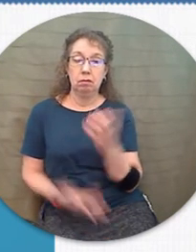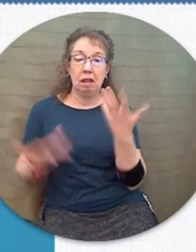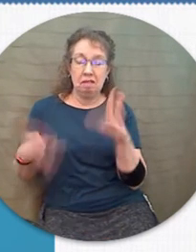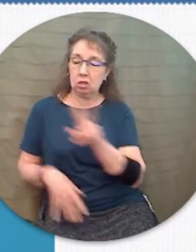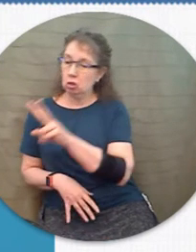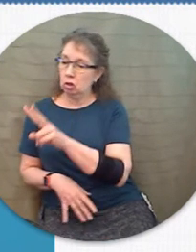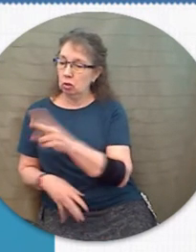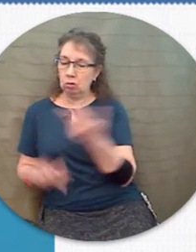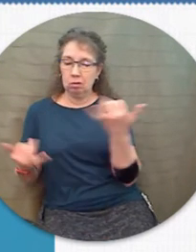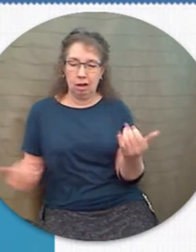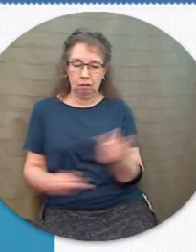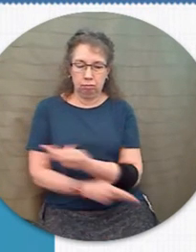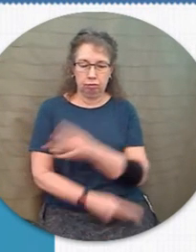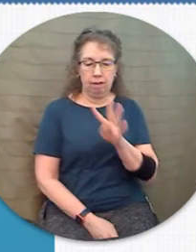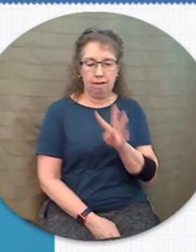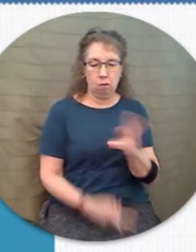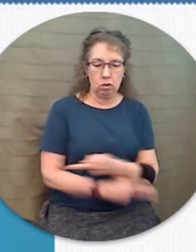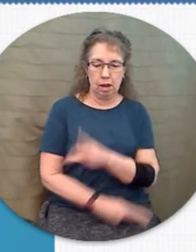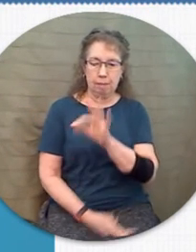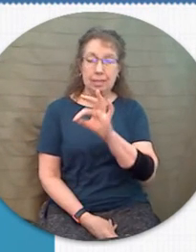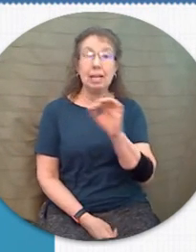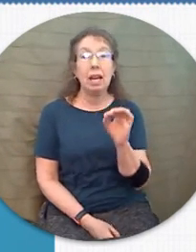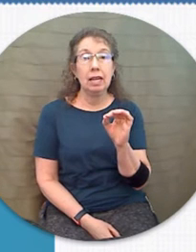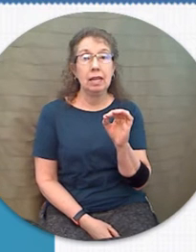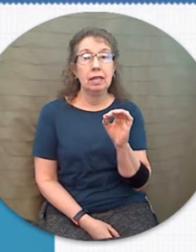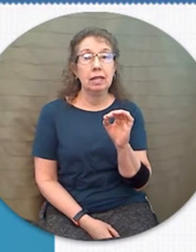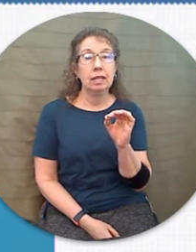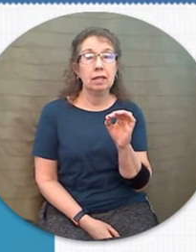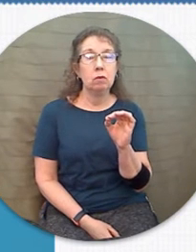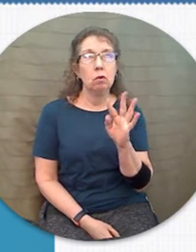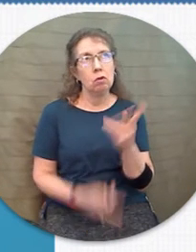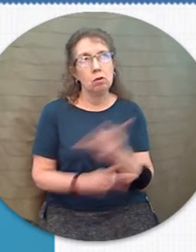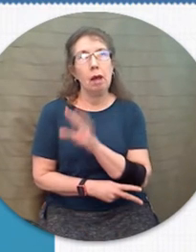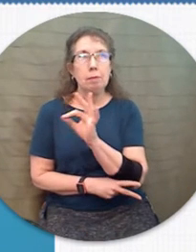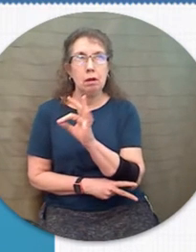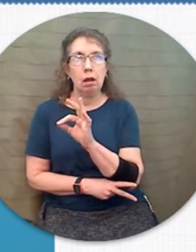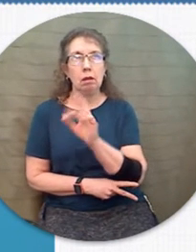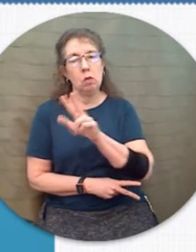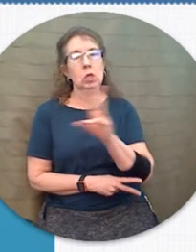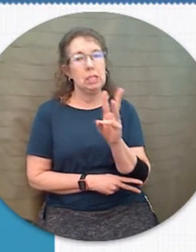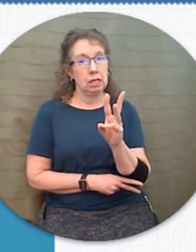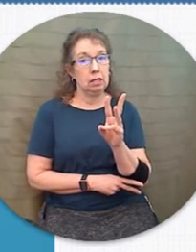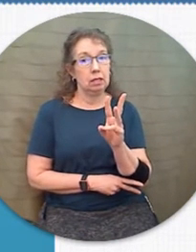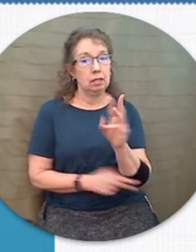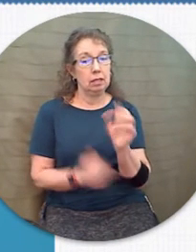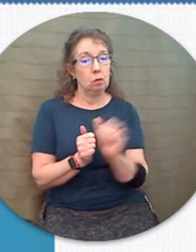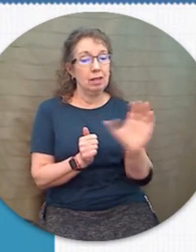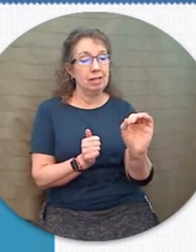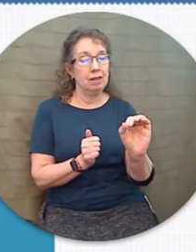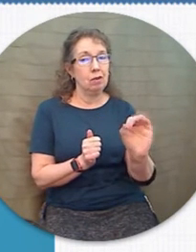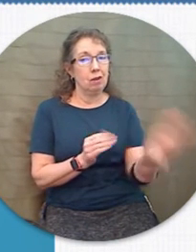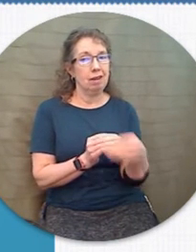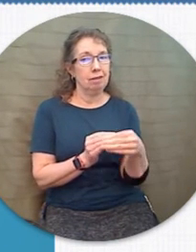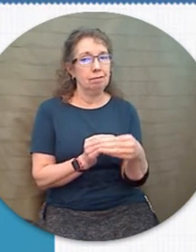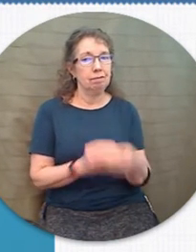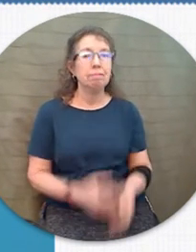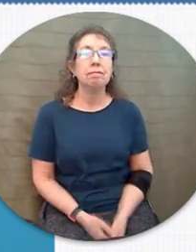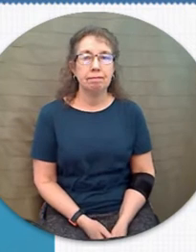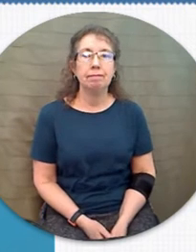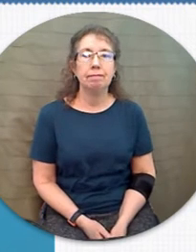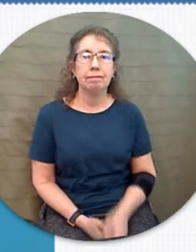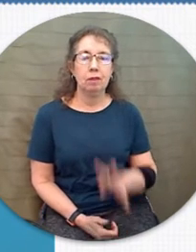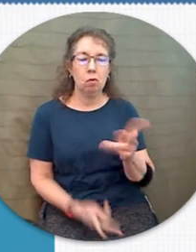do the 4. 4 times 90, right? 4 times 9 is 36 with a 0 after it. Right?